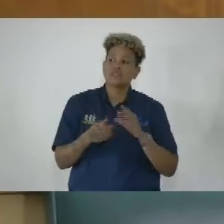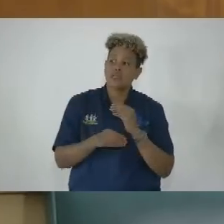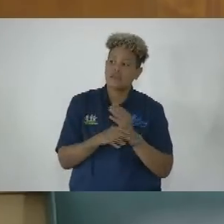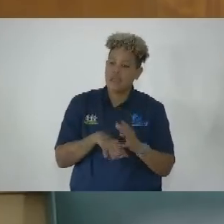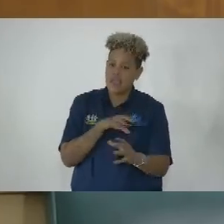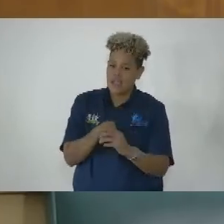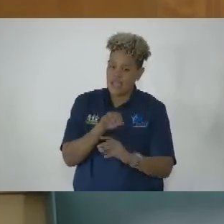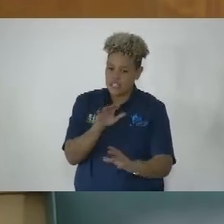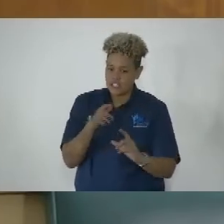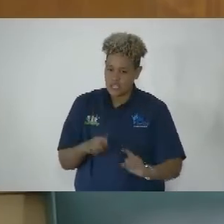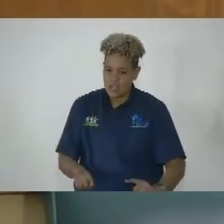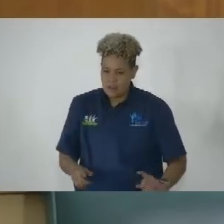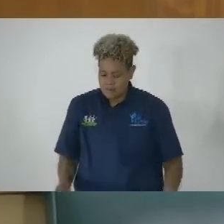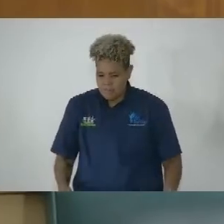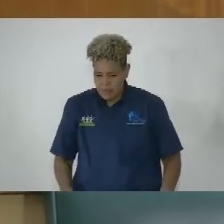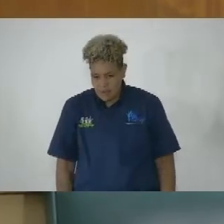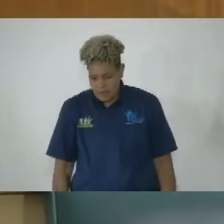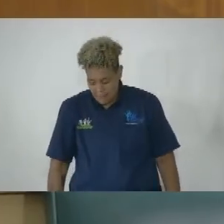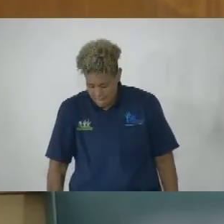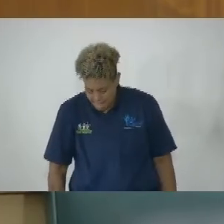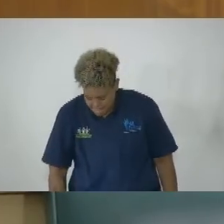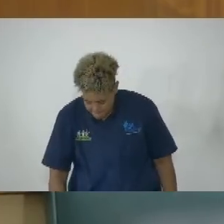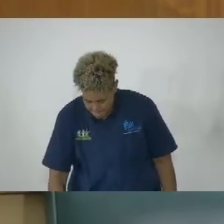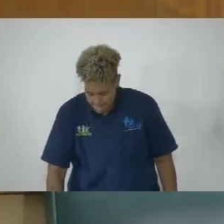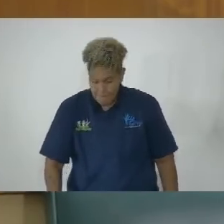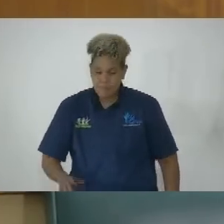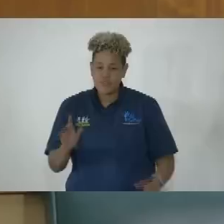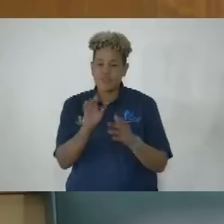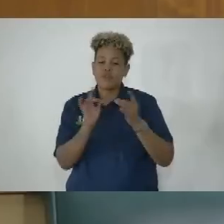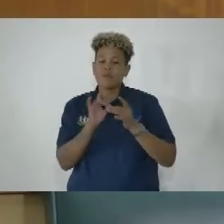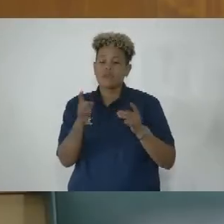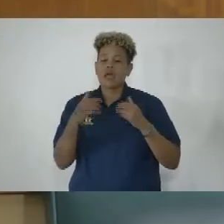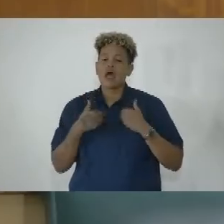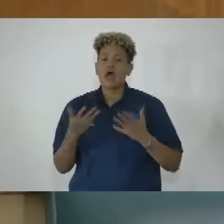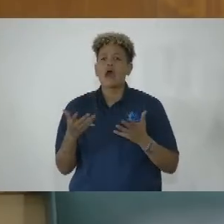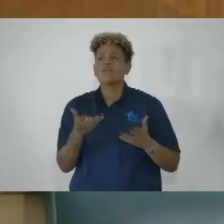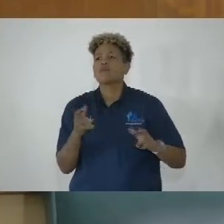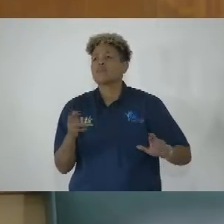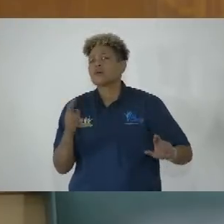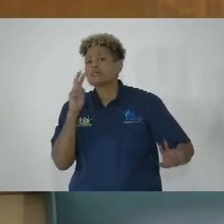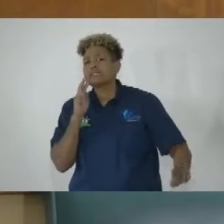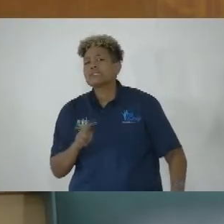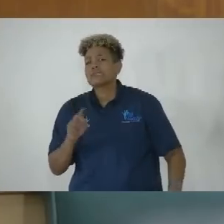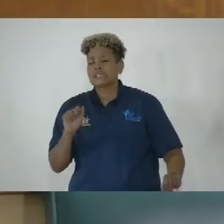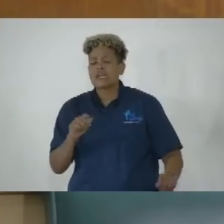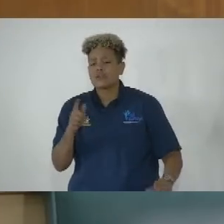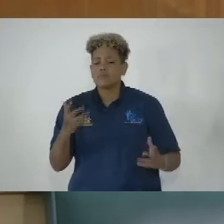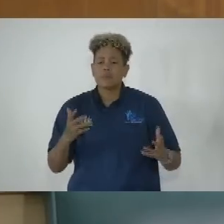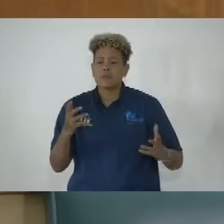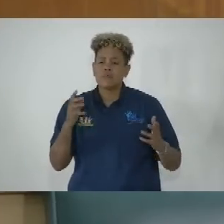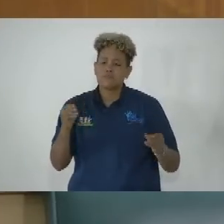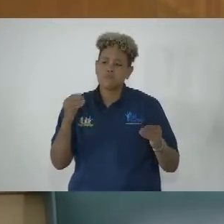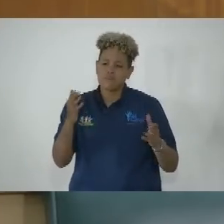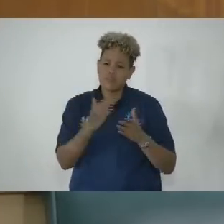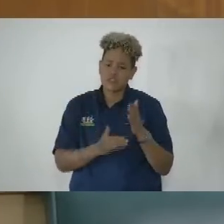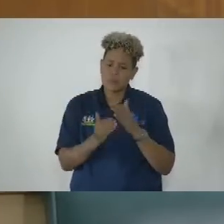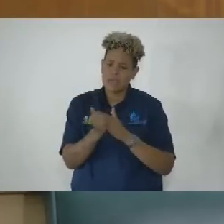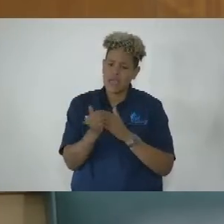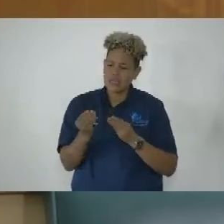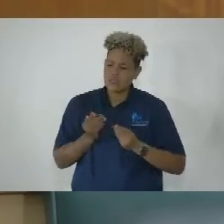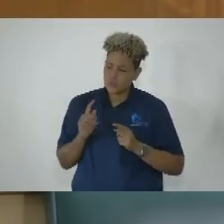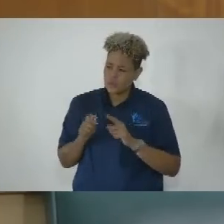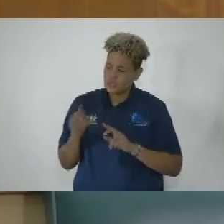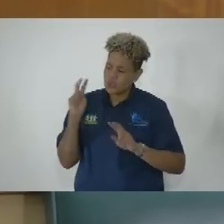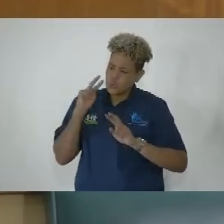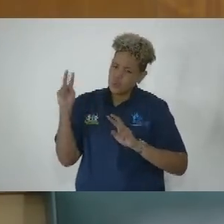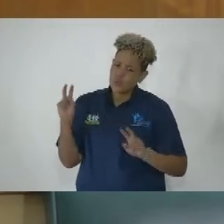engaged. The comment I have, and you can just perhaps provide some guidance, is when one looks